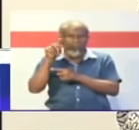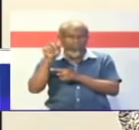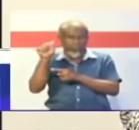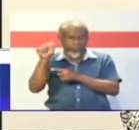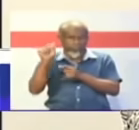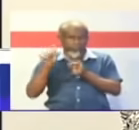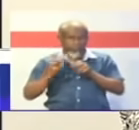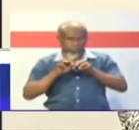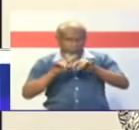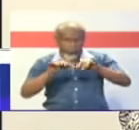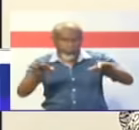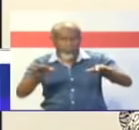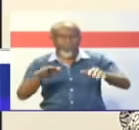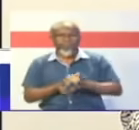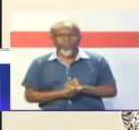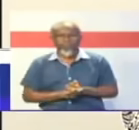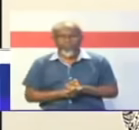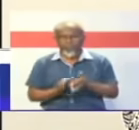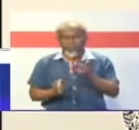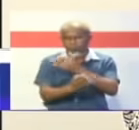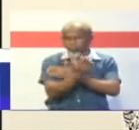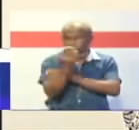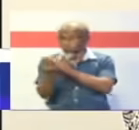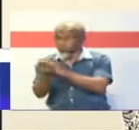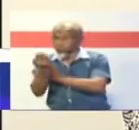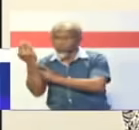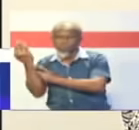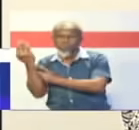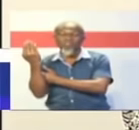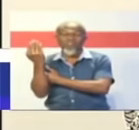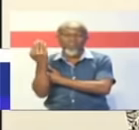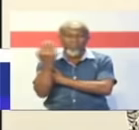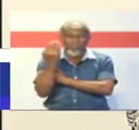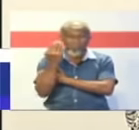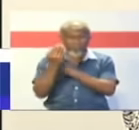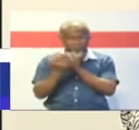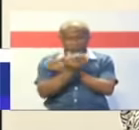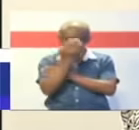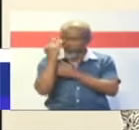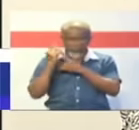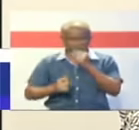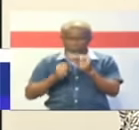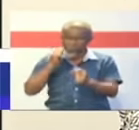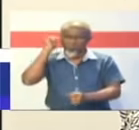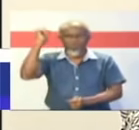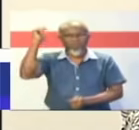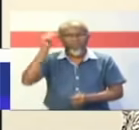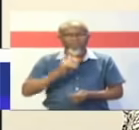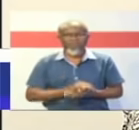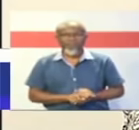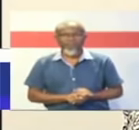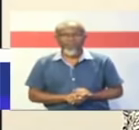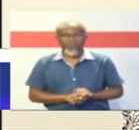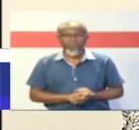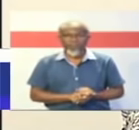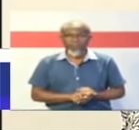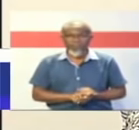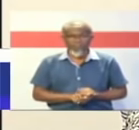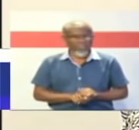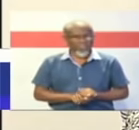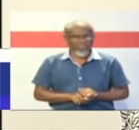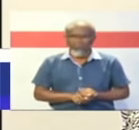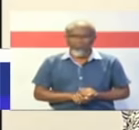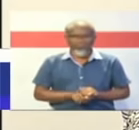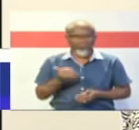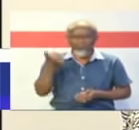Thank you, Ms. Alcantara. Good morning, Dr. Parasram and Dr. Hines, and good morning to Trinidad and Tobago. Now,